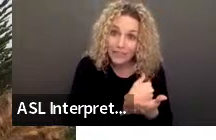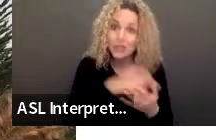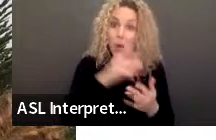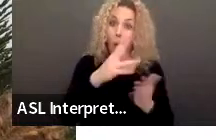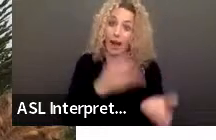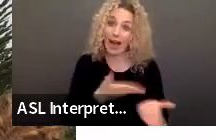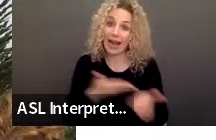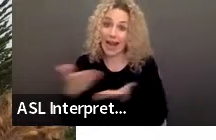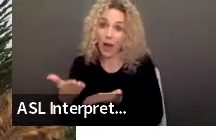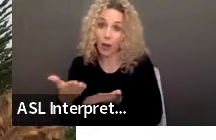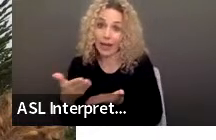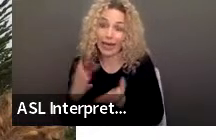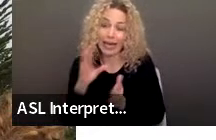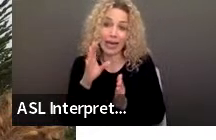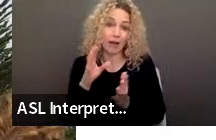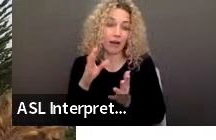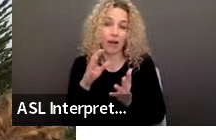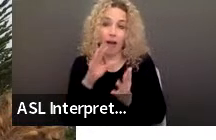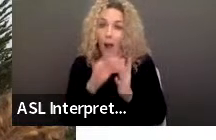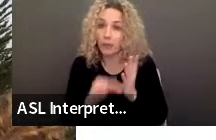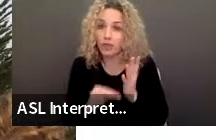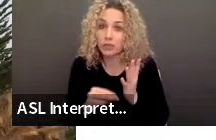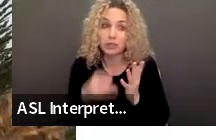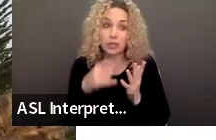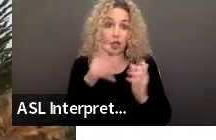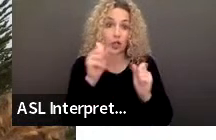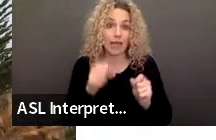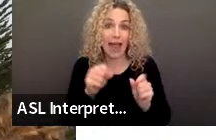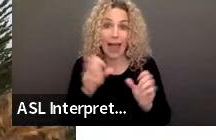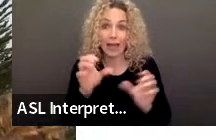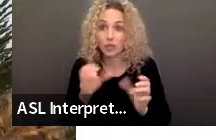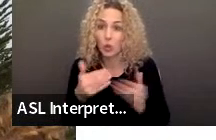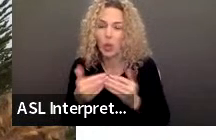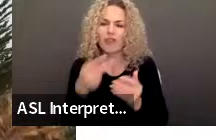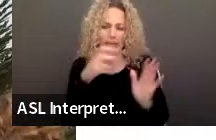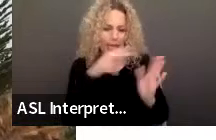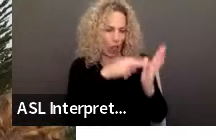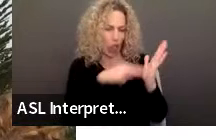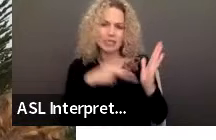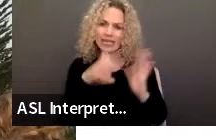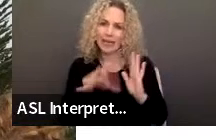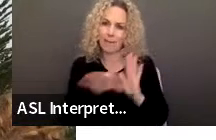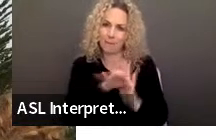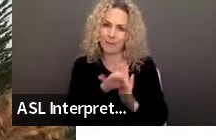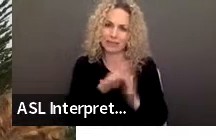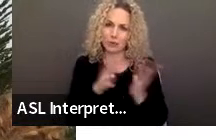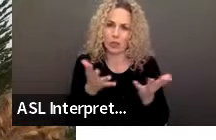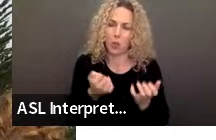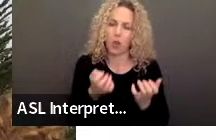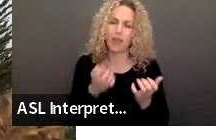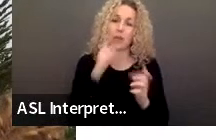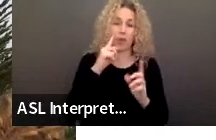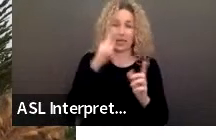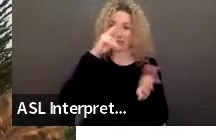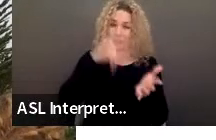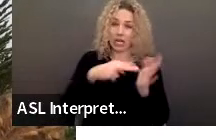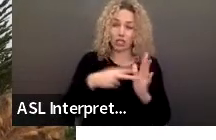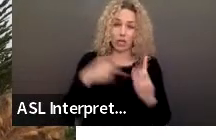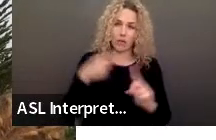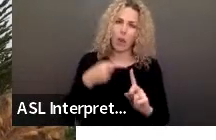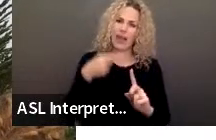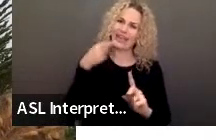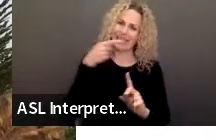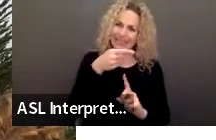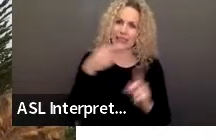the tote. He may be being offered a selection of doing something different, but the intention here and the point is that he's the